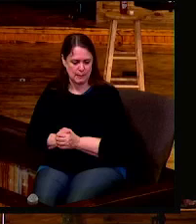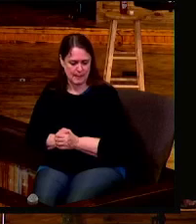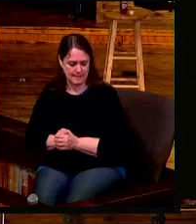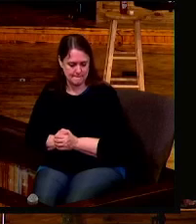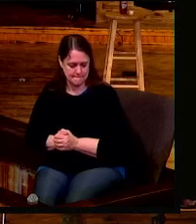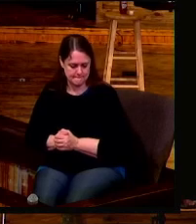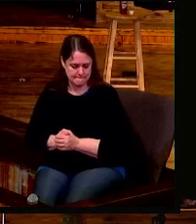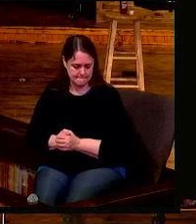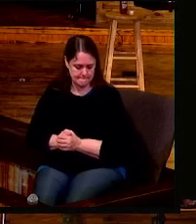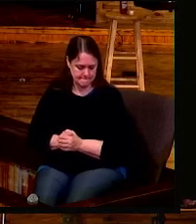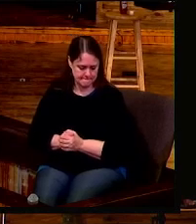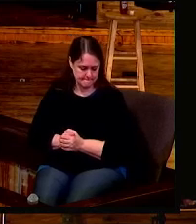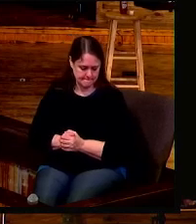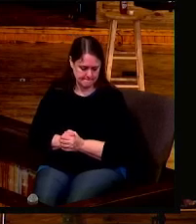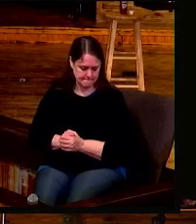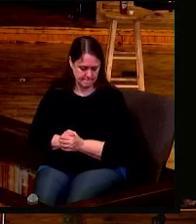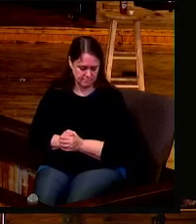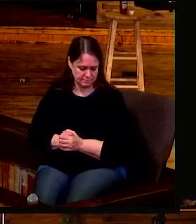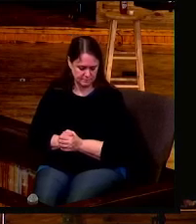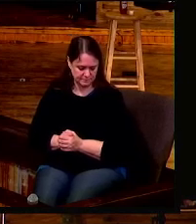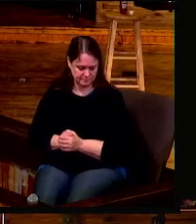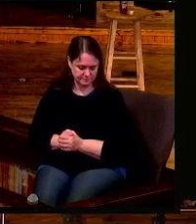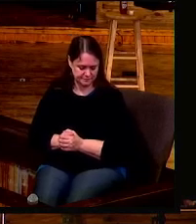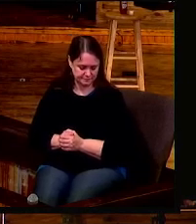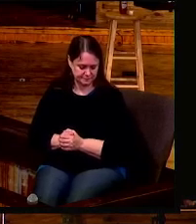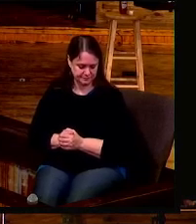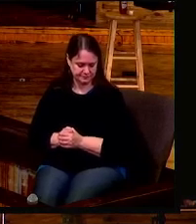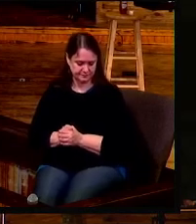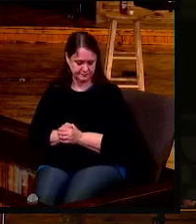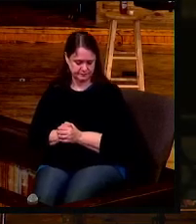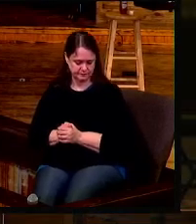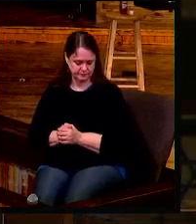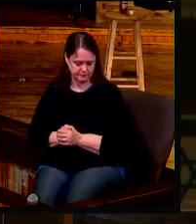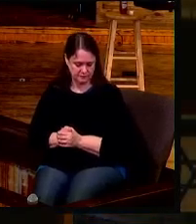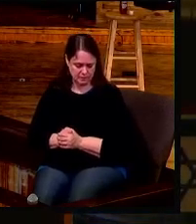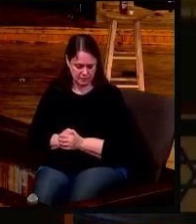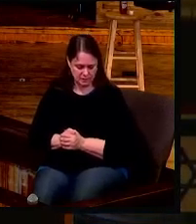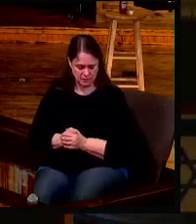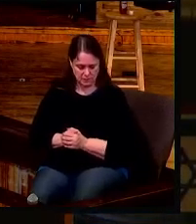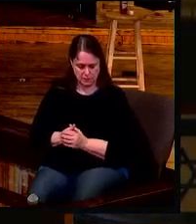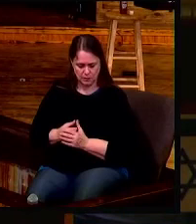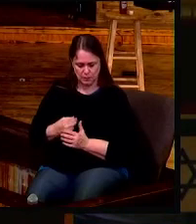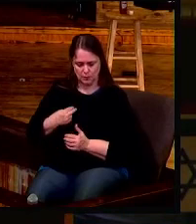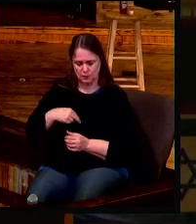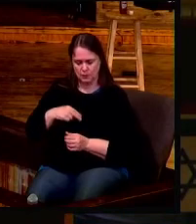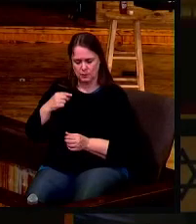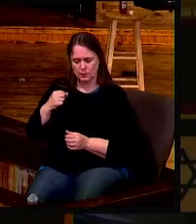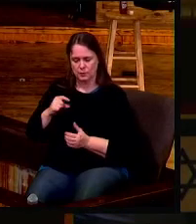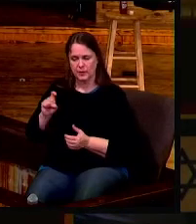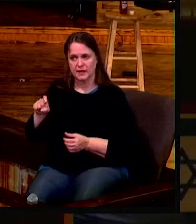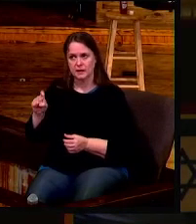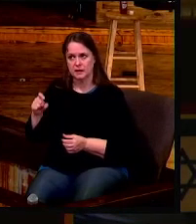And so sometimes we just don't understand what we're doing or how we're doing it, and it can cause issues and problems.